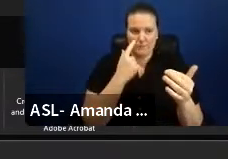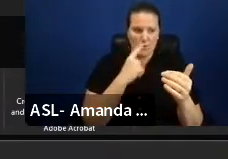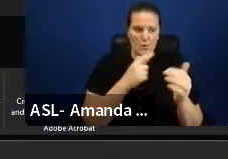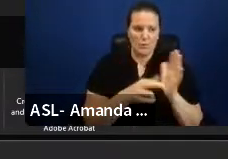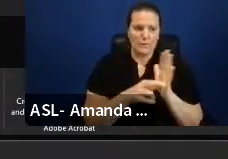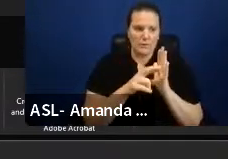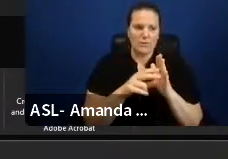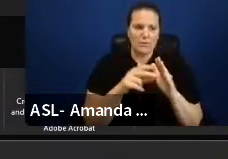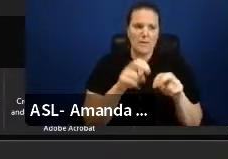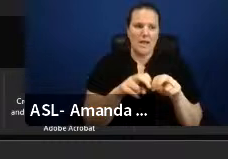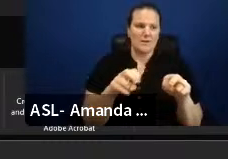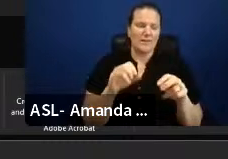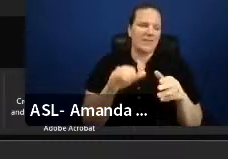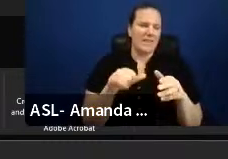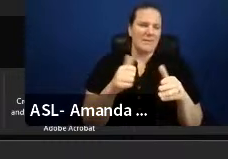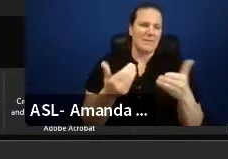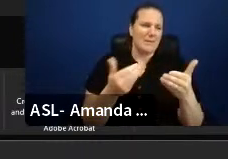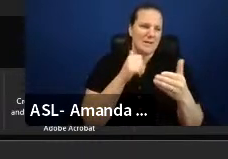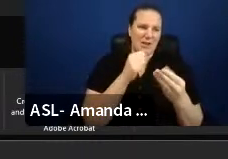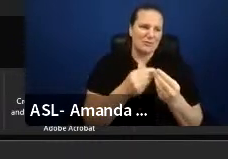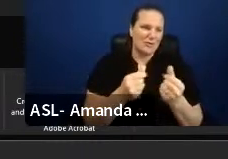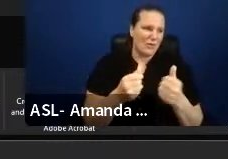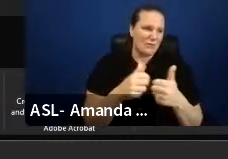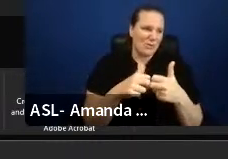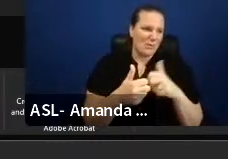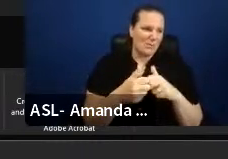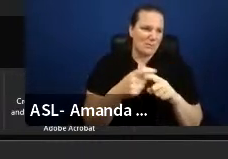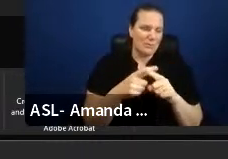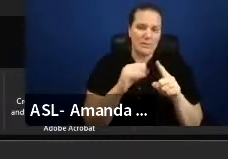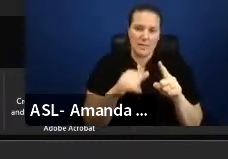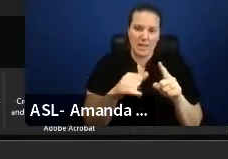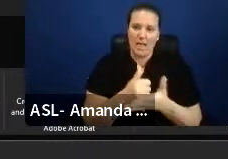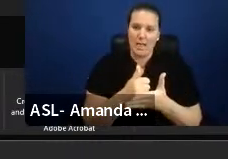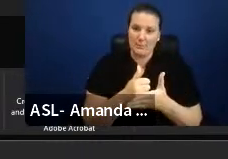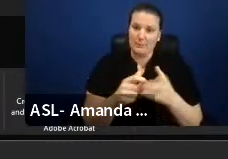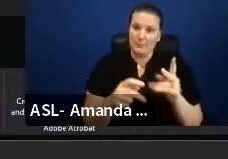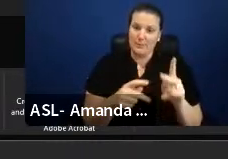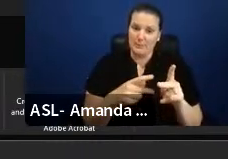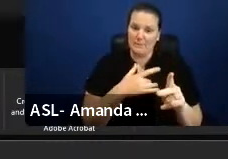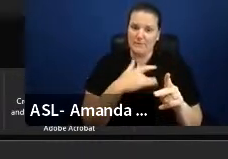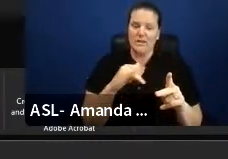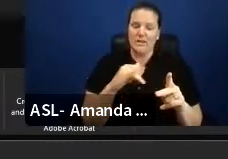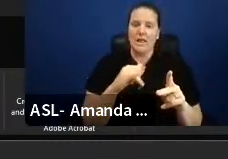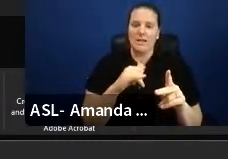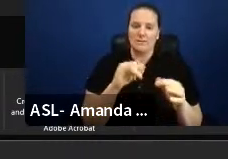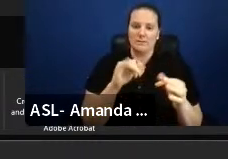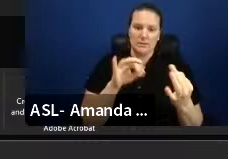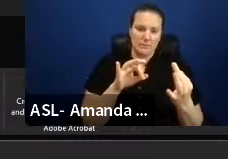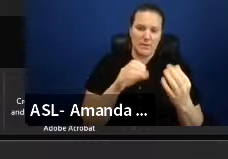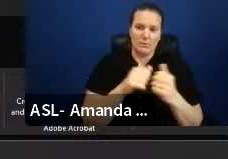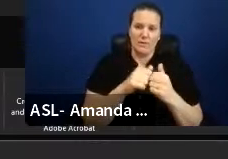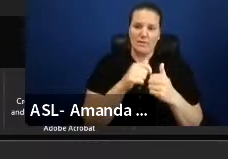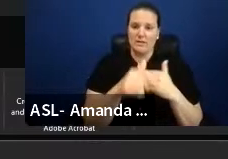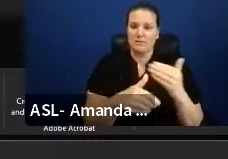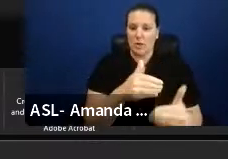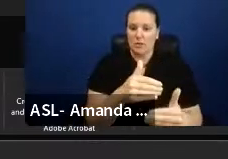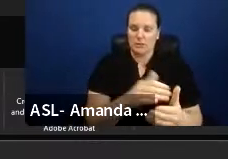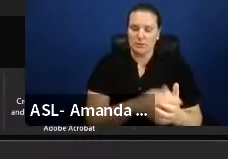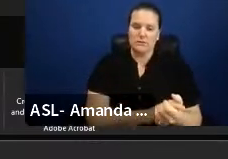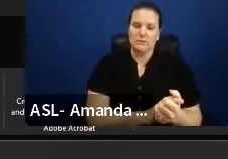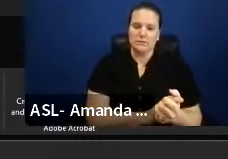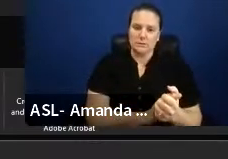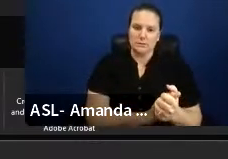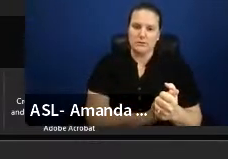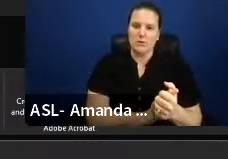which may not solve the problem, but it certainly helps people feel like there's some input in the process, especially